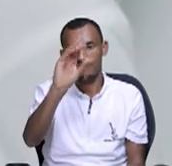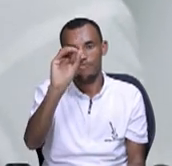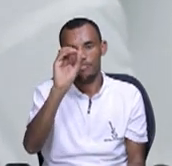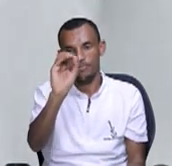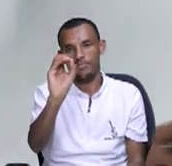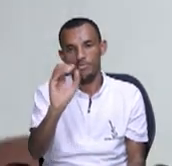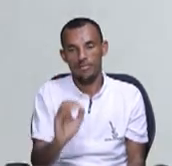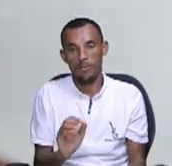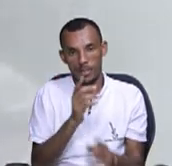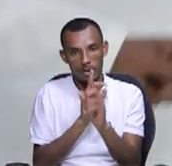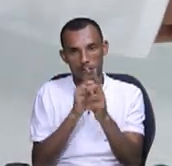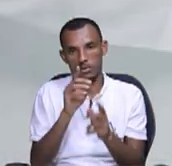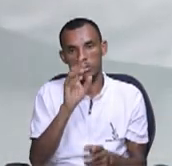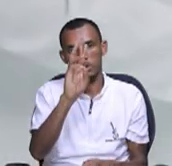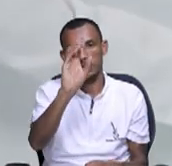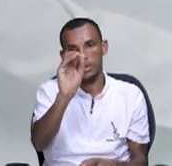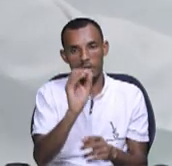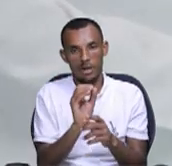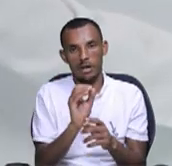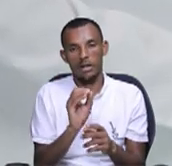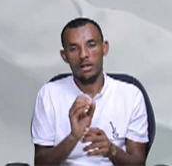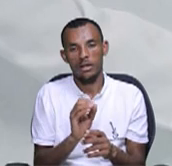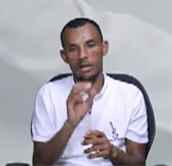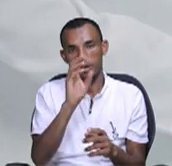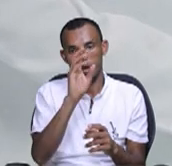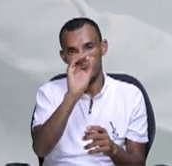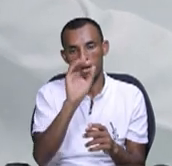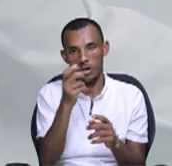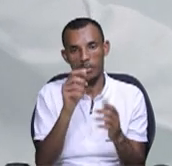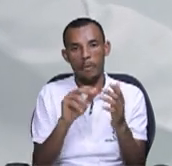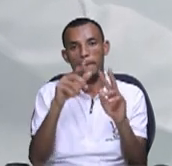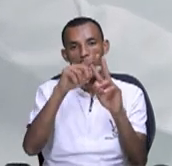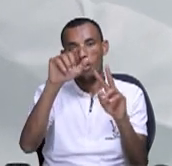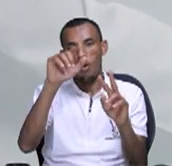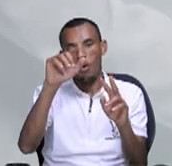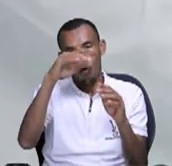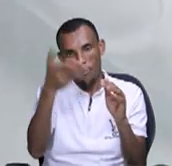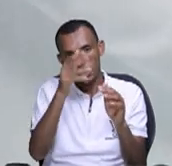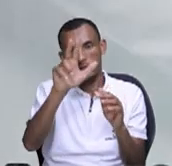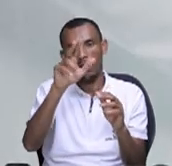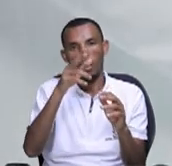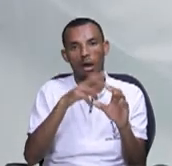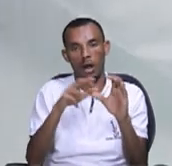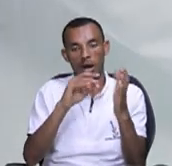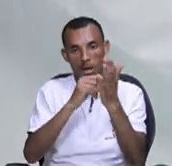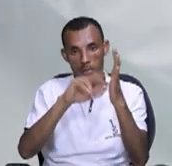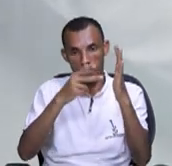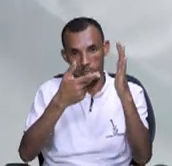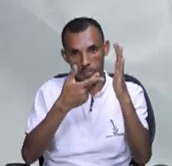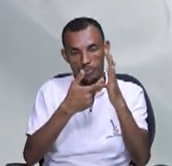degree. This mean pi over 3 in rad is the same as 60